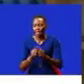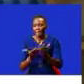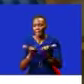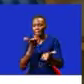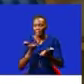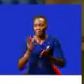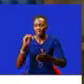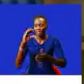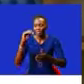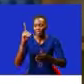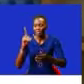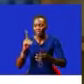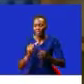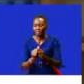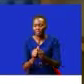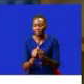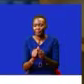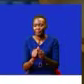maybe the NCDs,